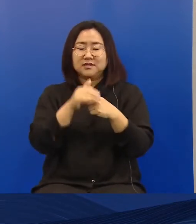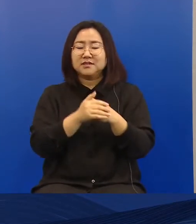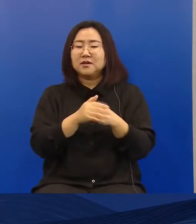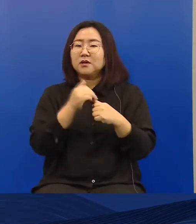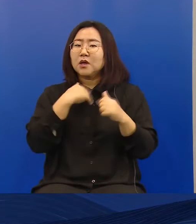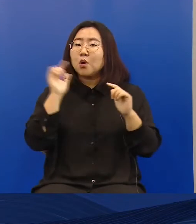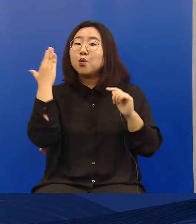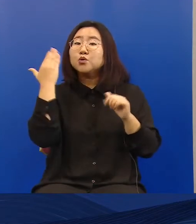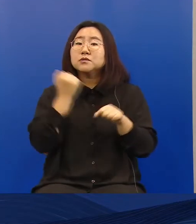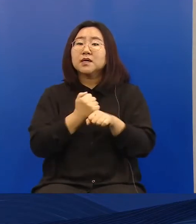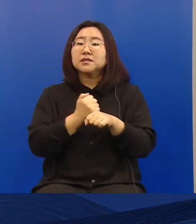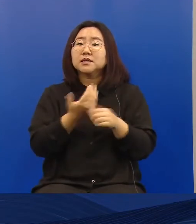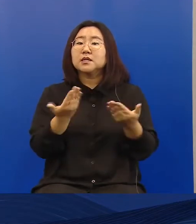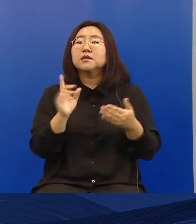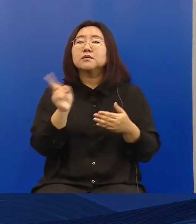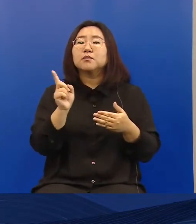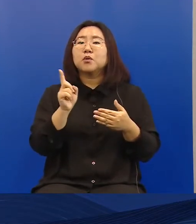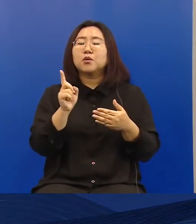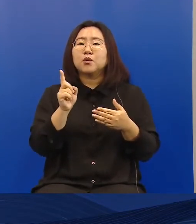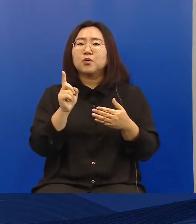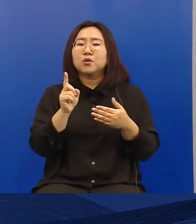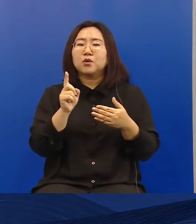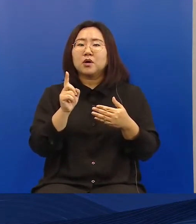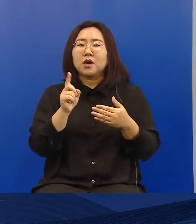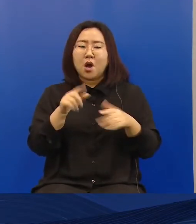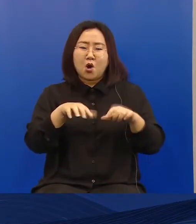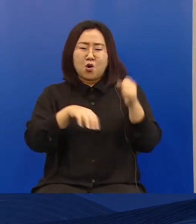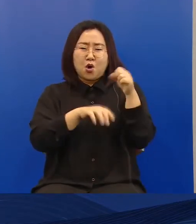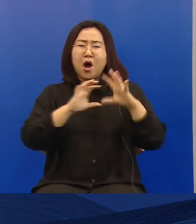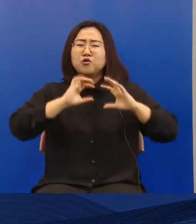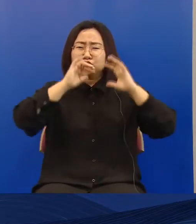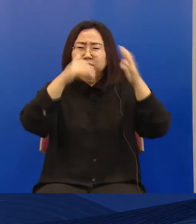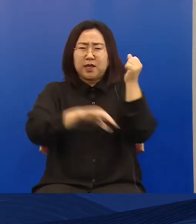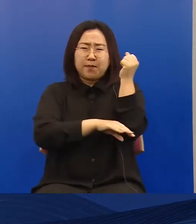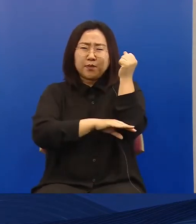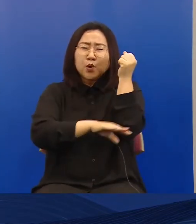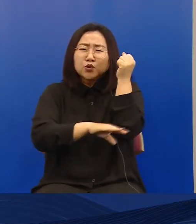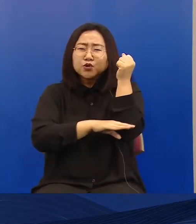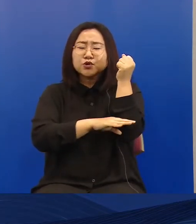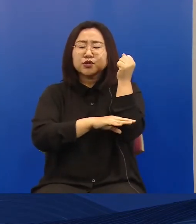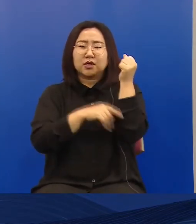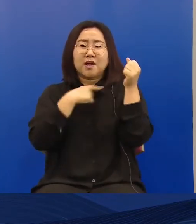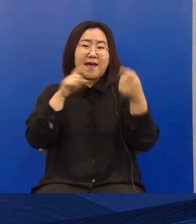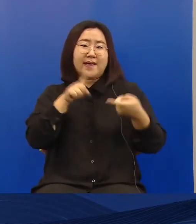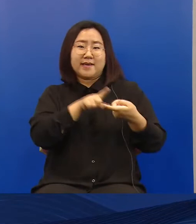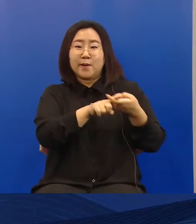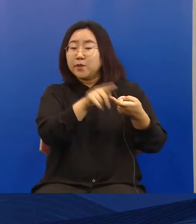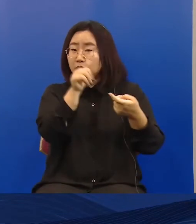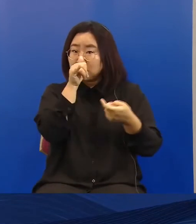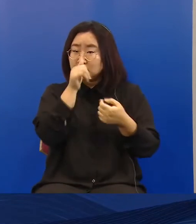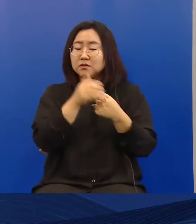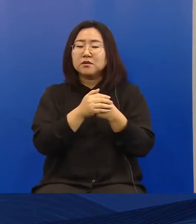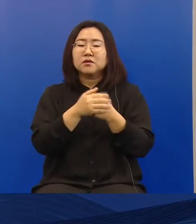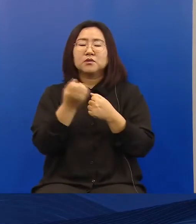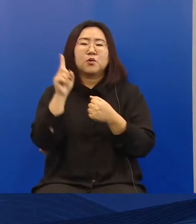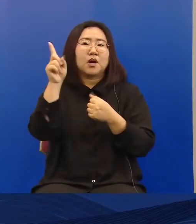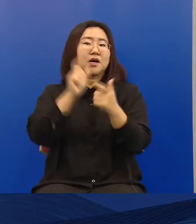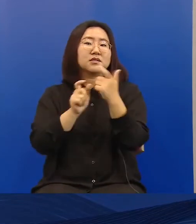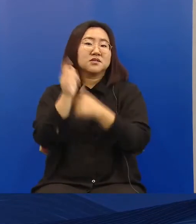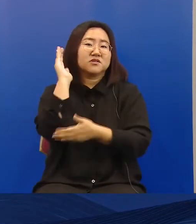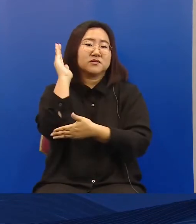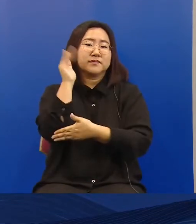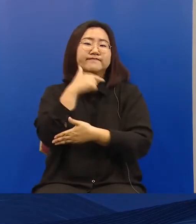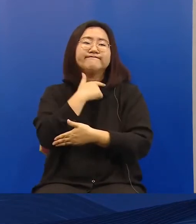to work with the International Standards Organization, ISO. And I want to bring your attention to the fact that there has been